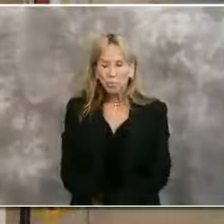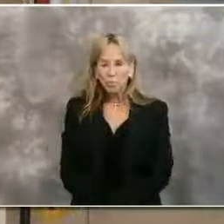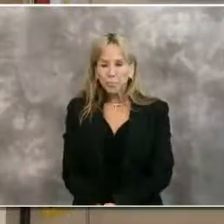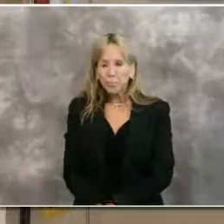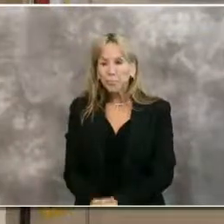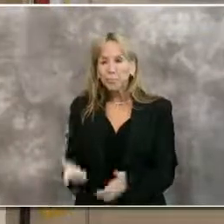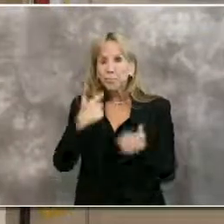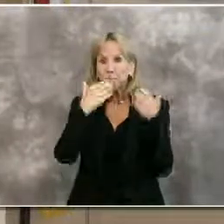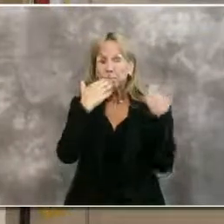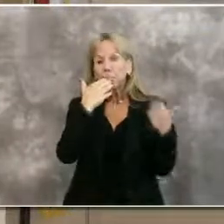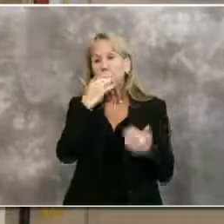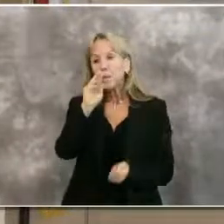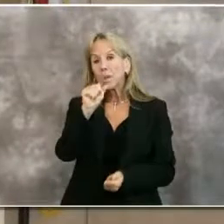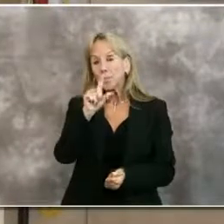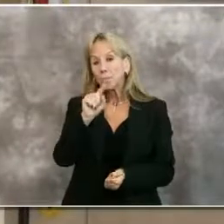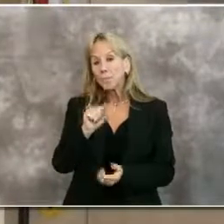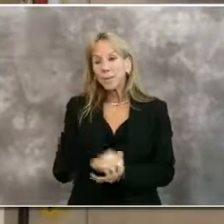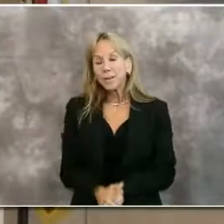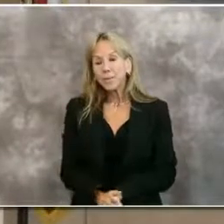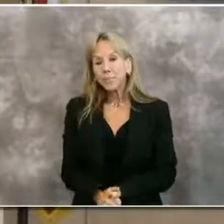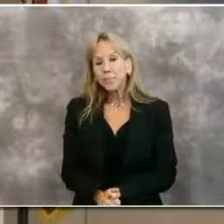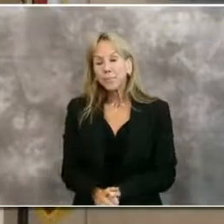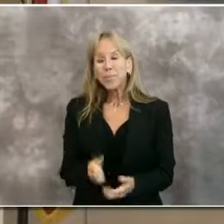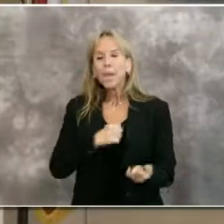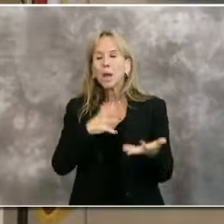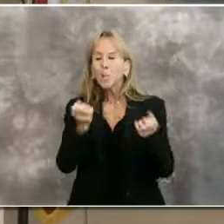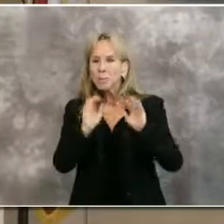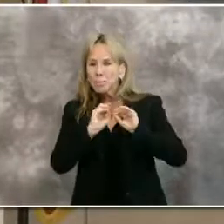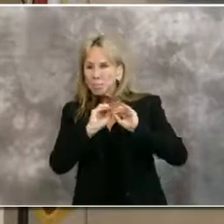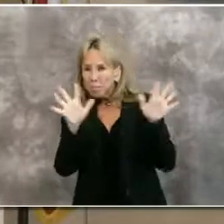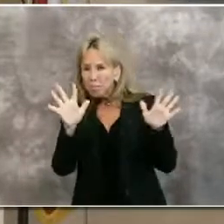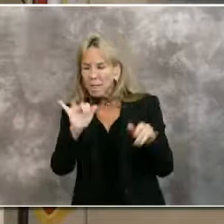Matt, thanks for the question. Just to clarify,